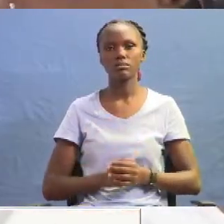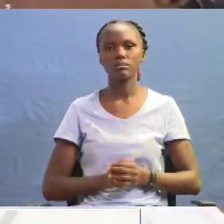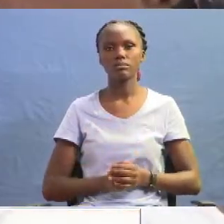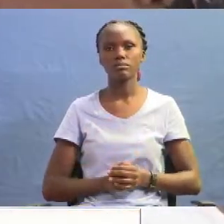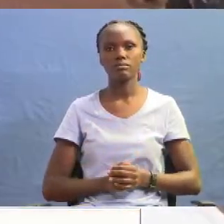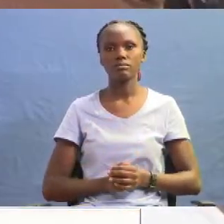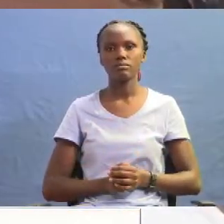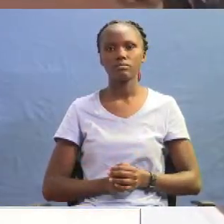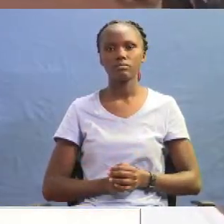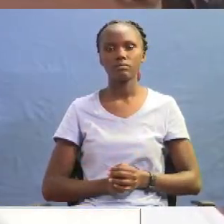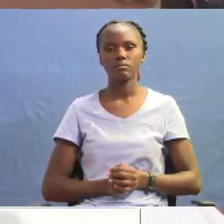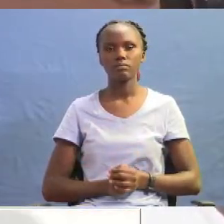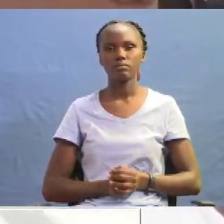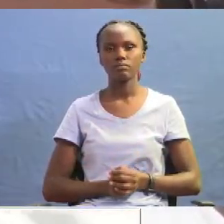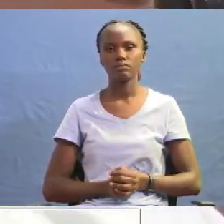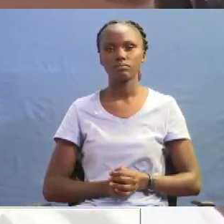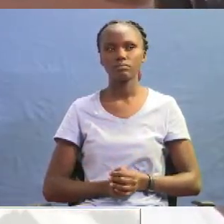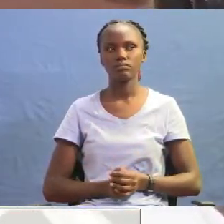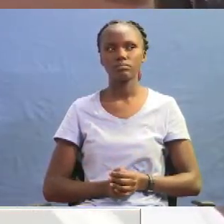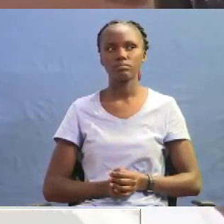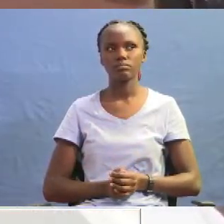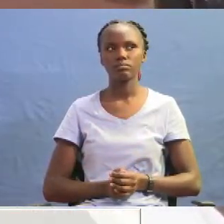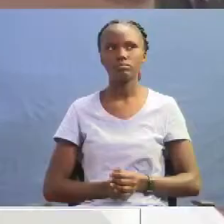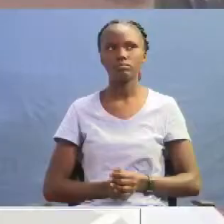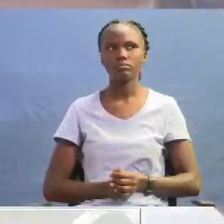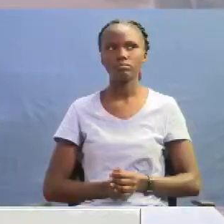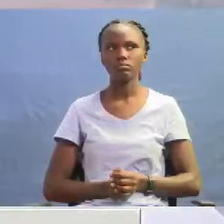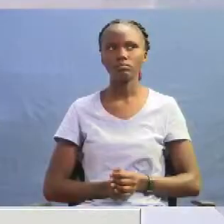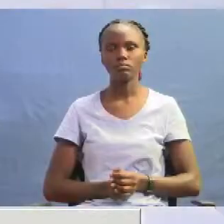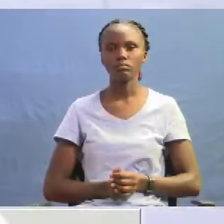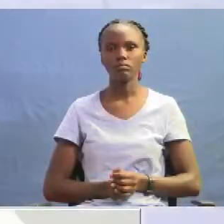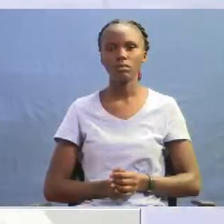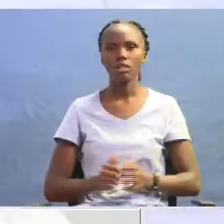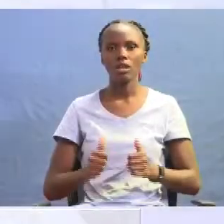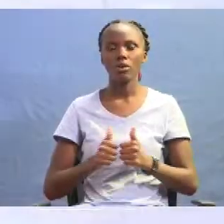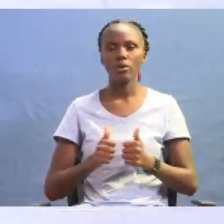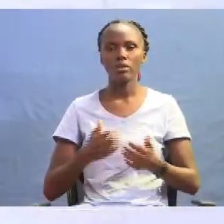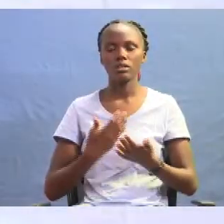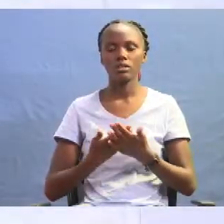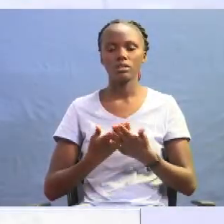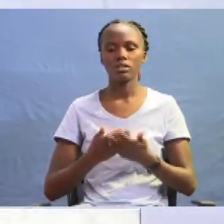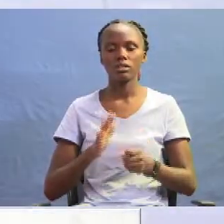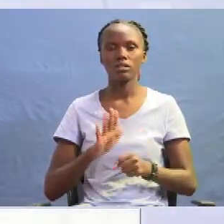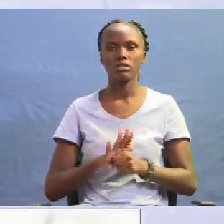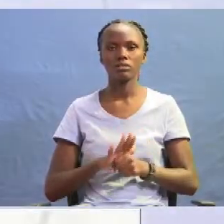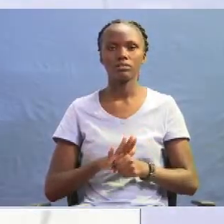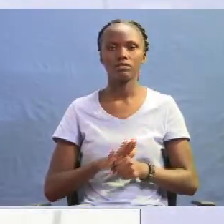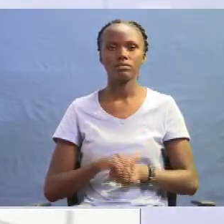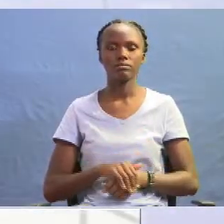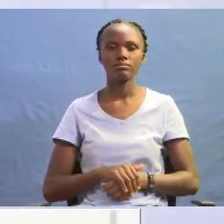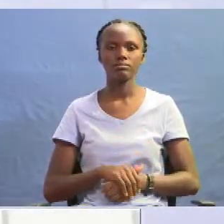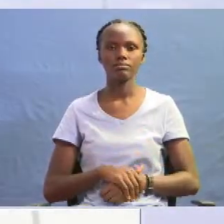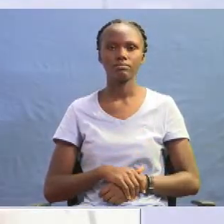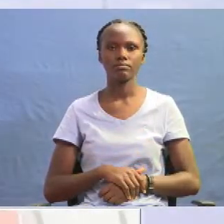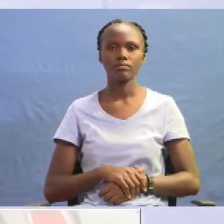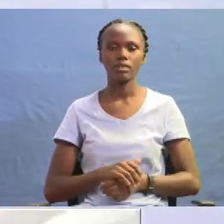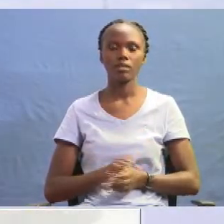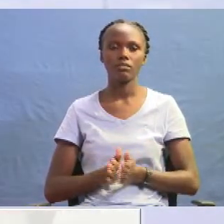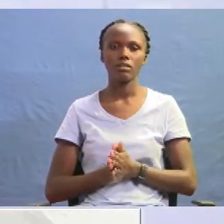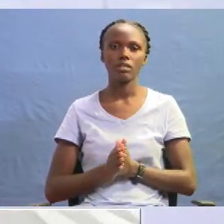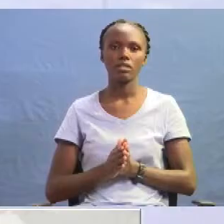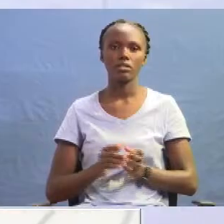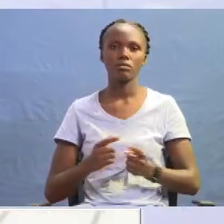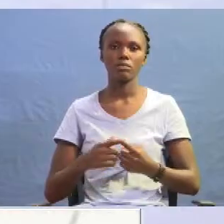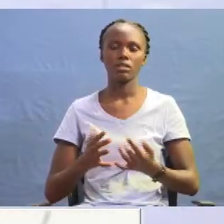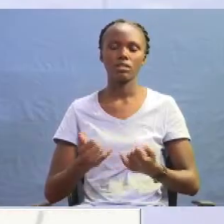Akoth, KUTV, Nairobi. All right, thank you, Paulette Court, for that comprehensive